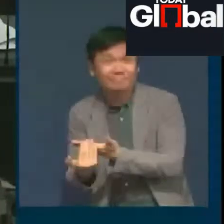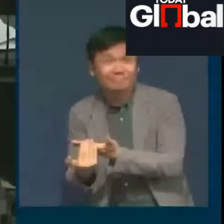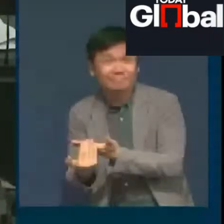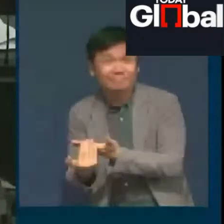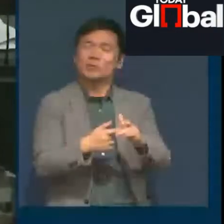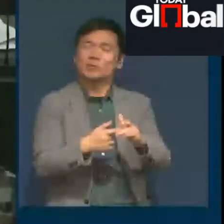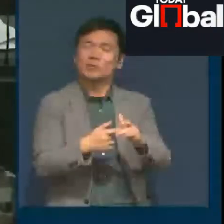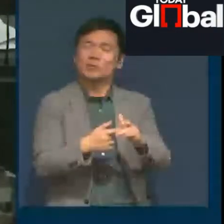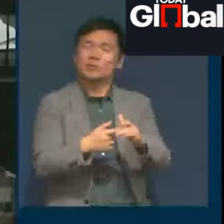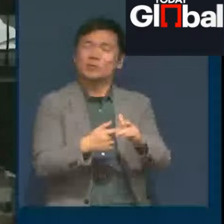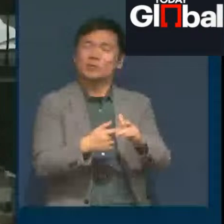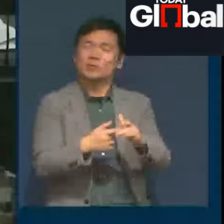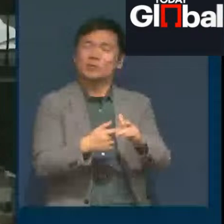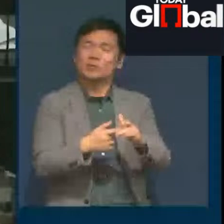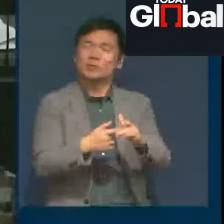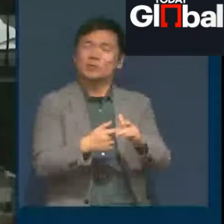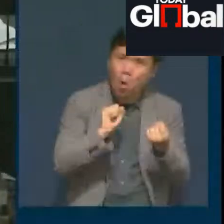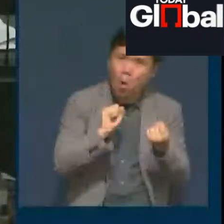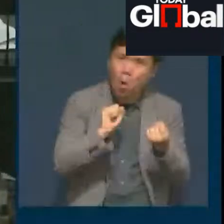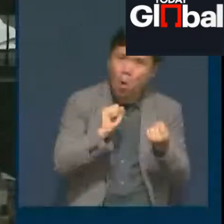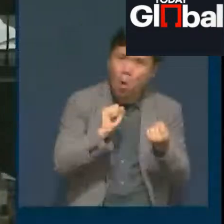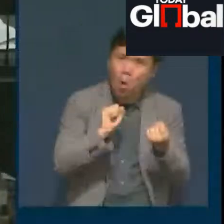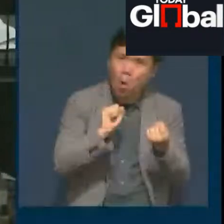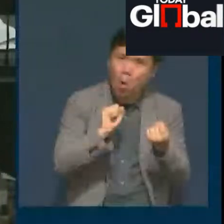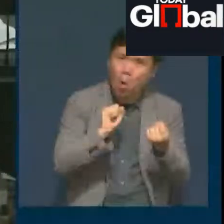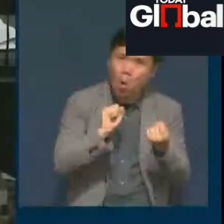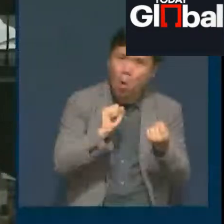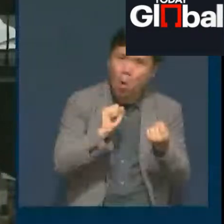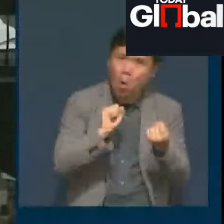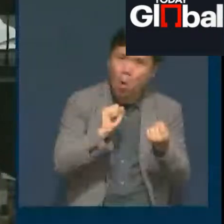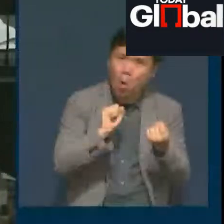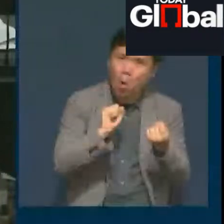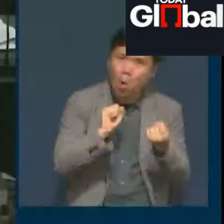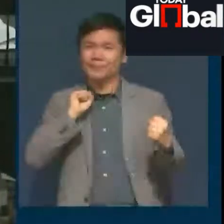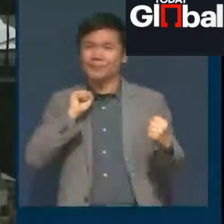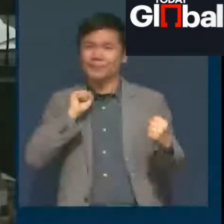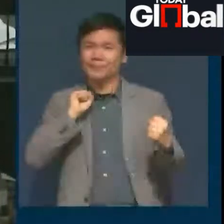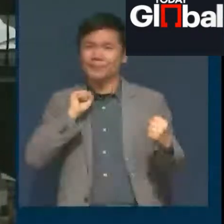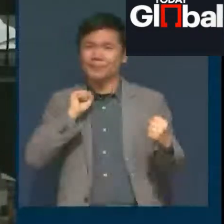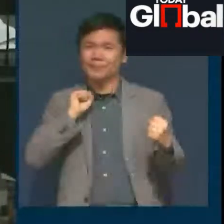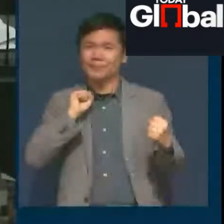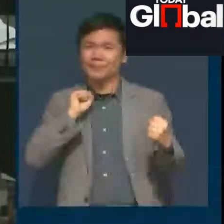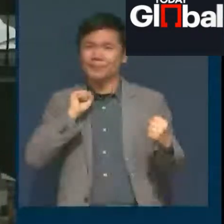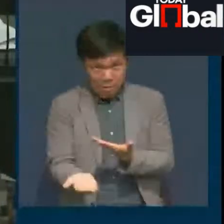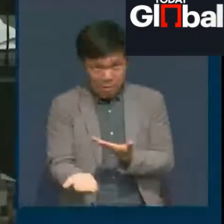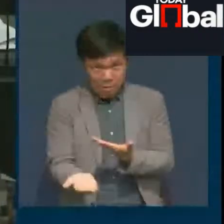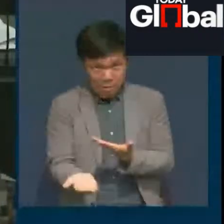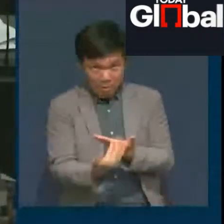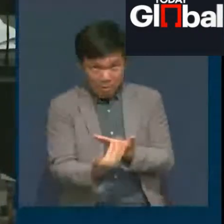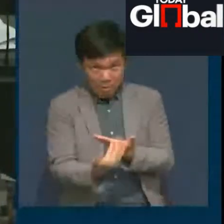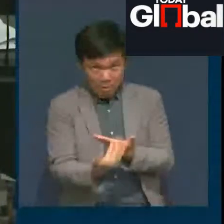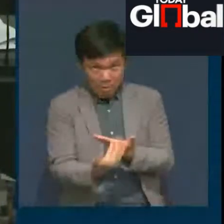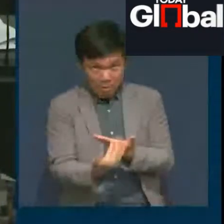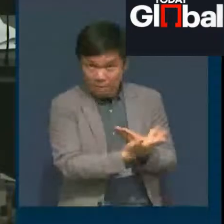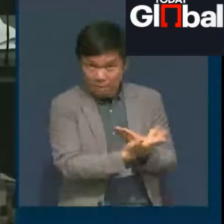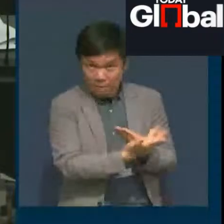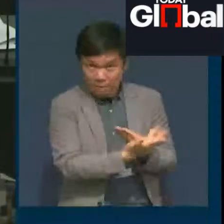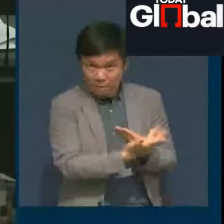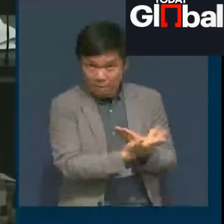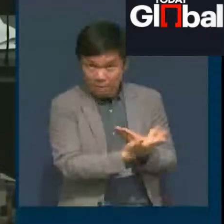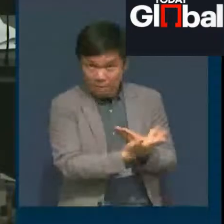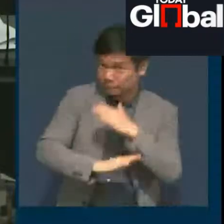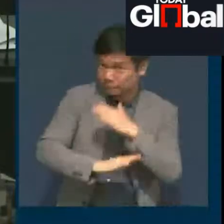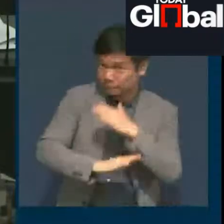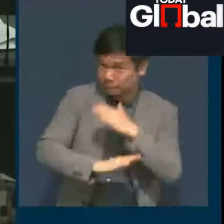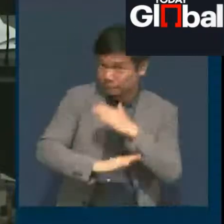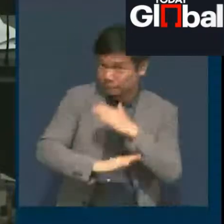and leisure activities, and to translate them, for example, into Braille